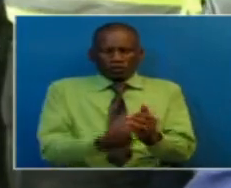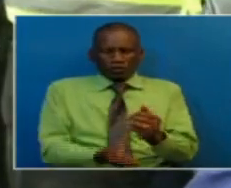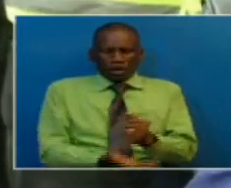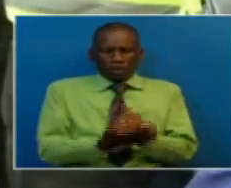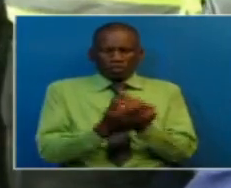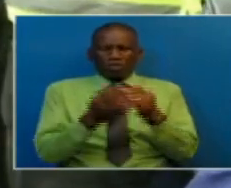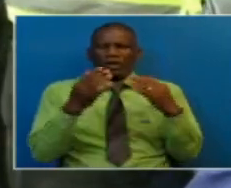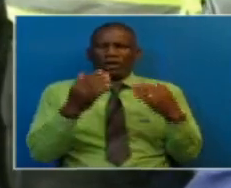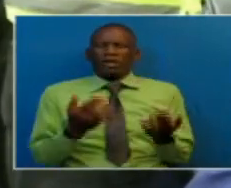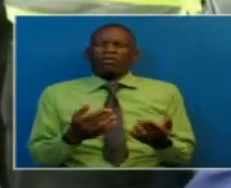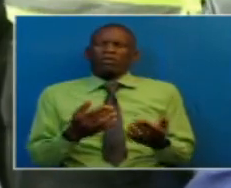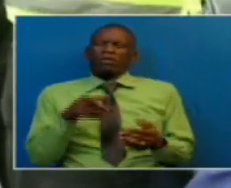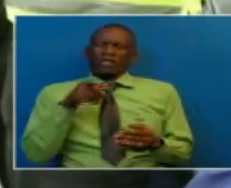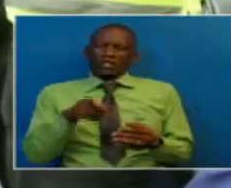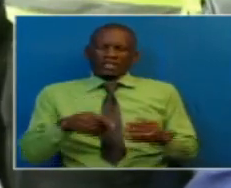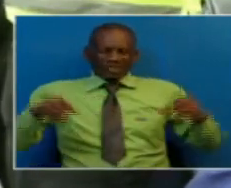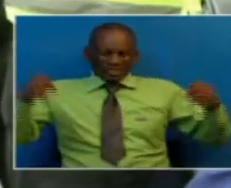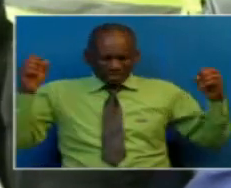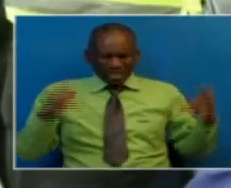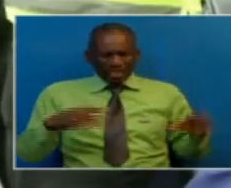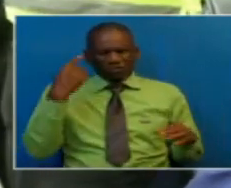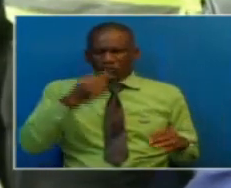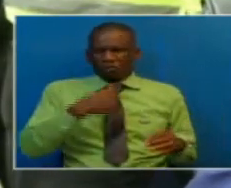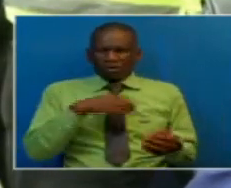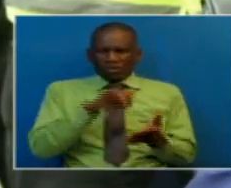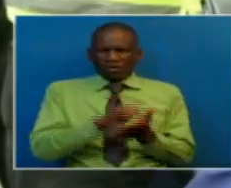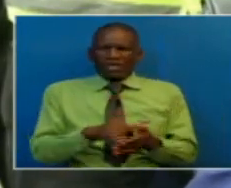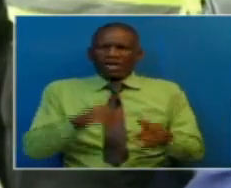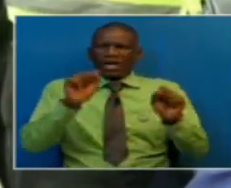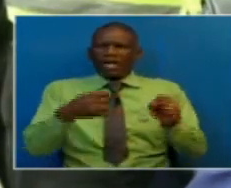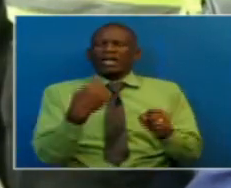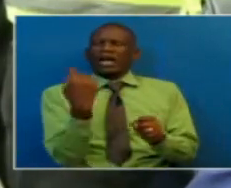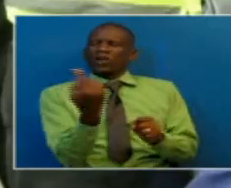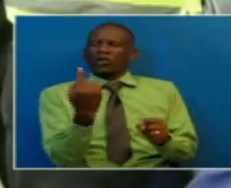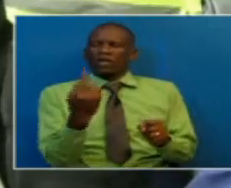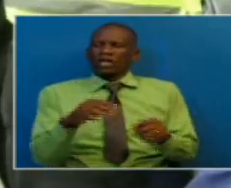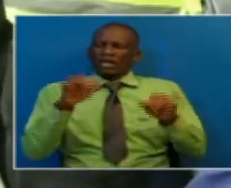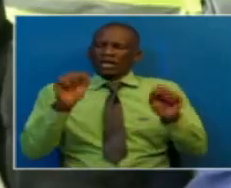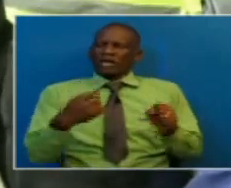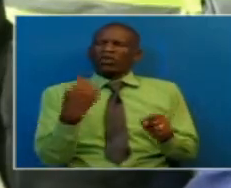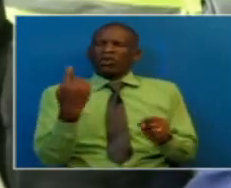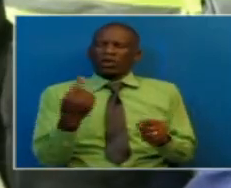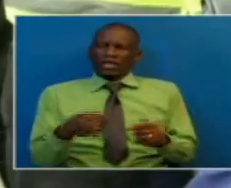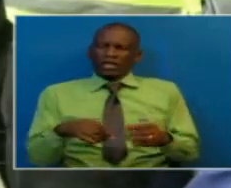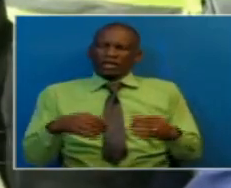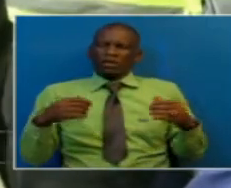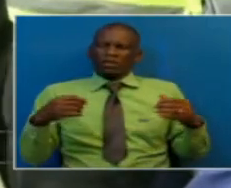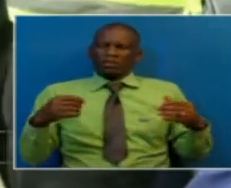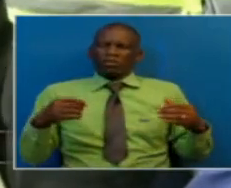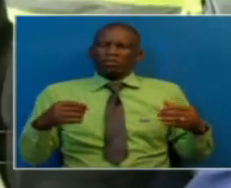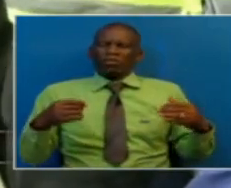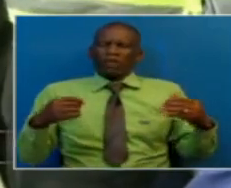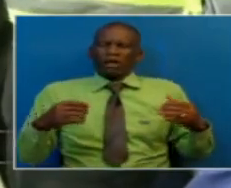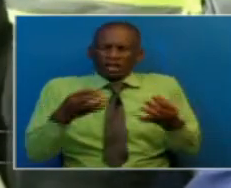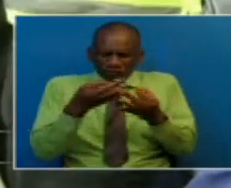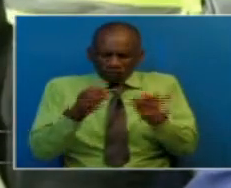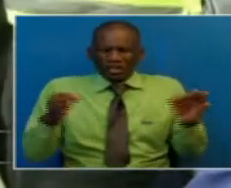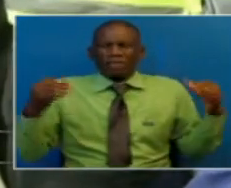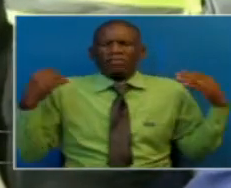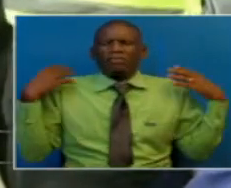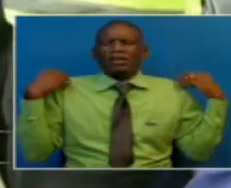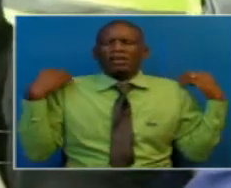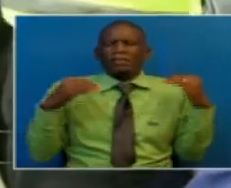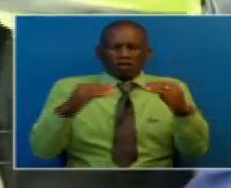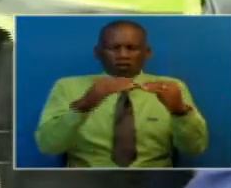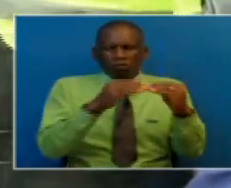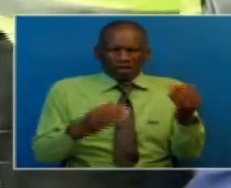it has been made clear to me that I can only successfully exercise my political and democratic